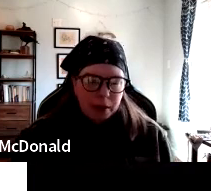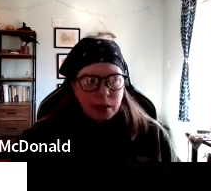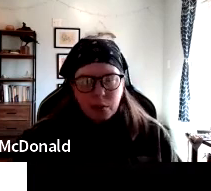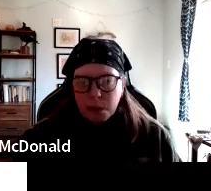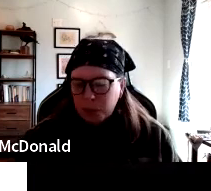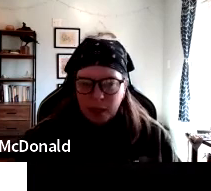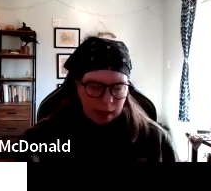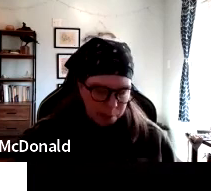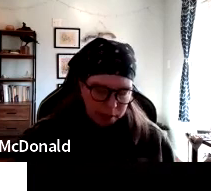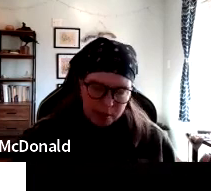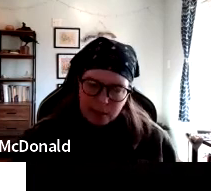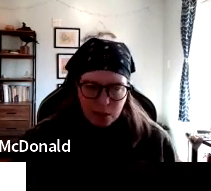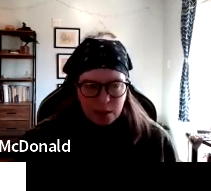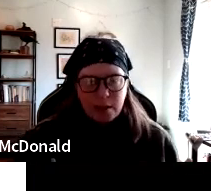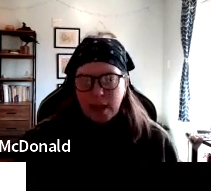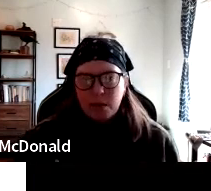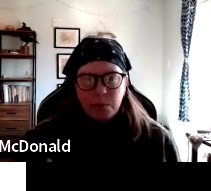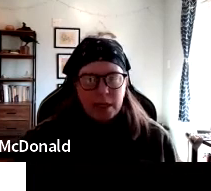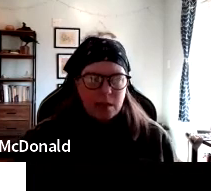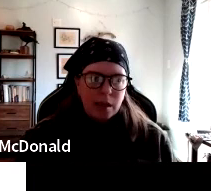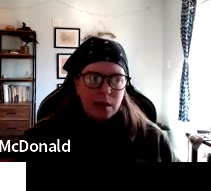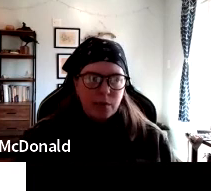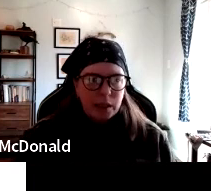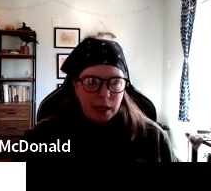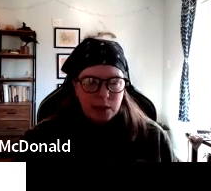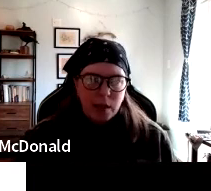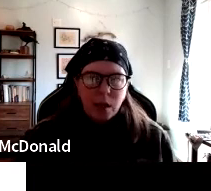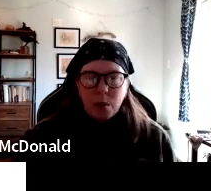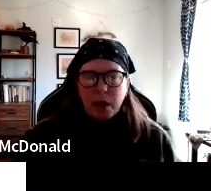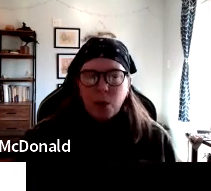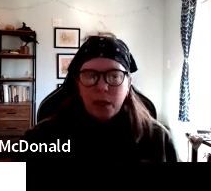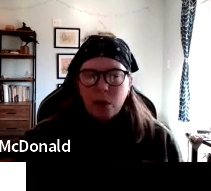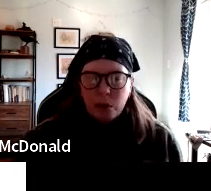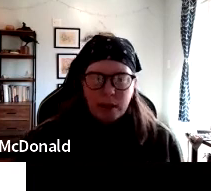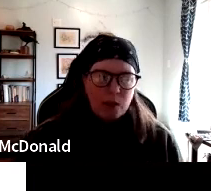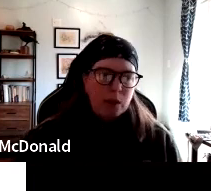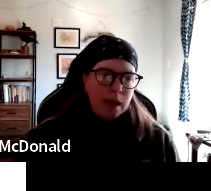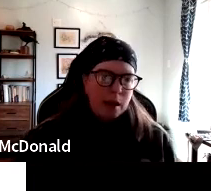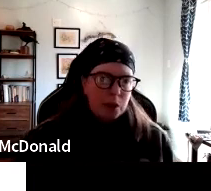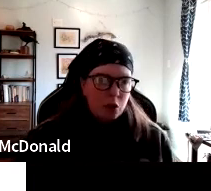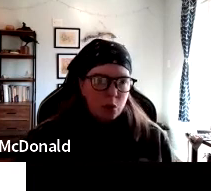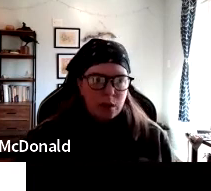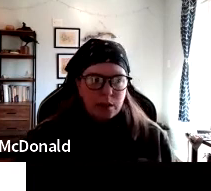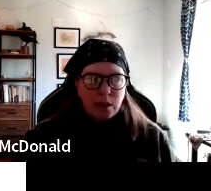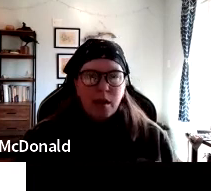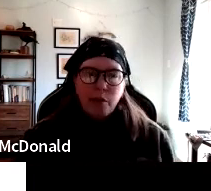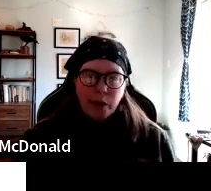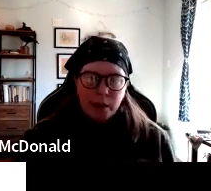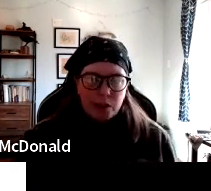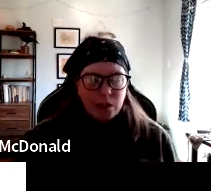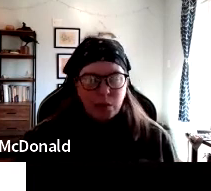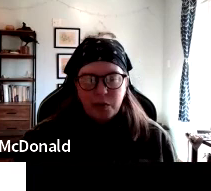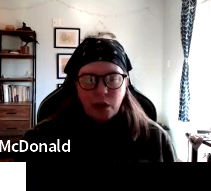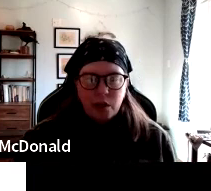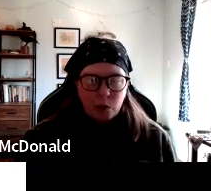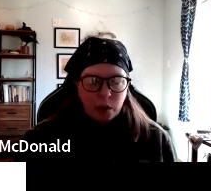of the bottle. And remember, a hypothesis, just that best scientific guess about what you think is going to happen to this